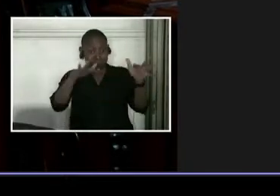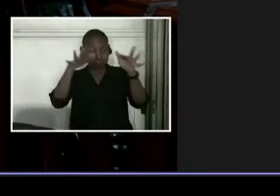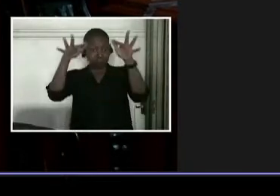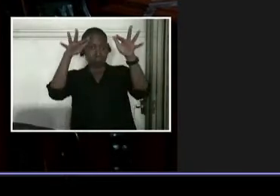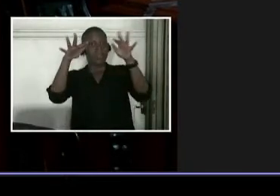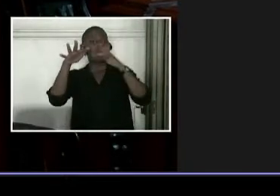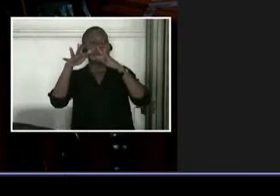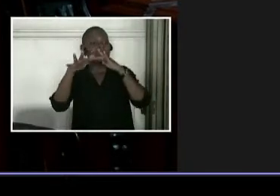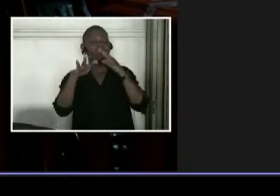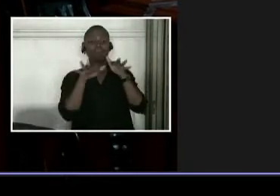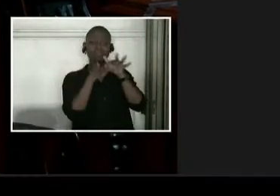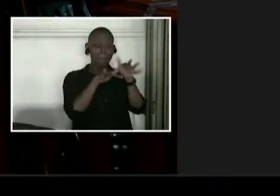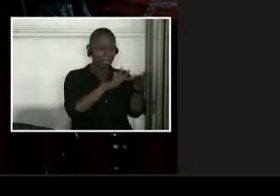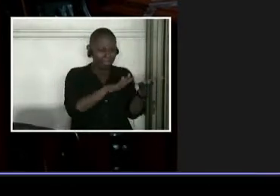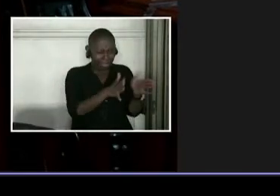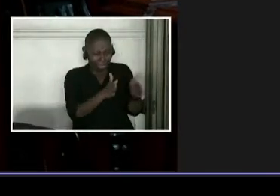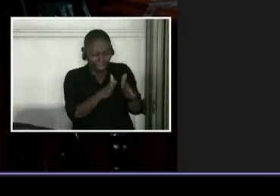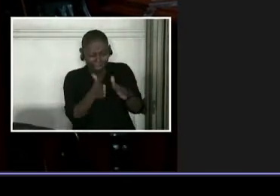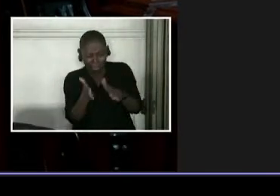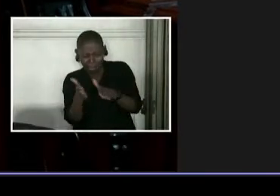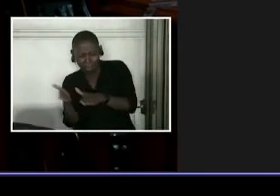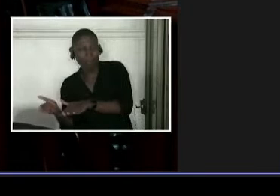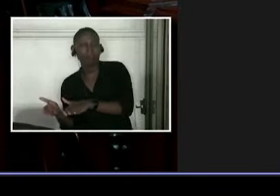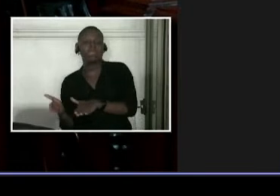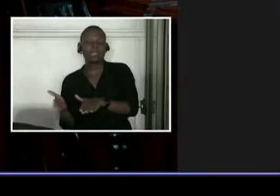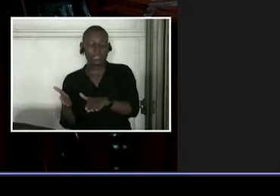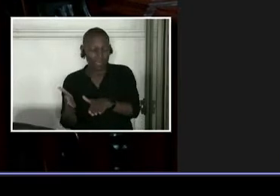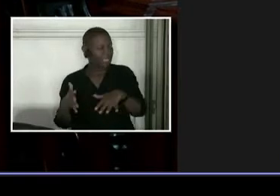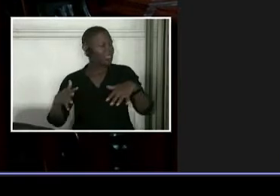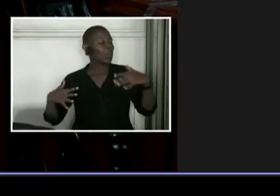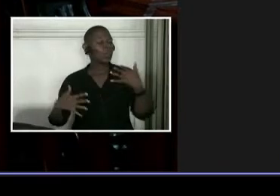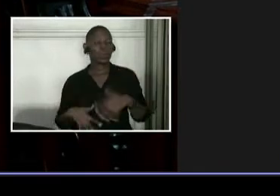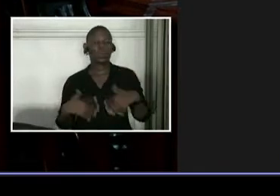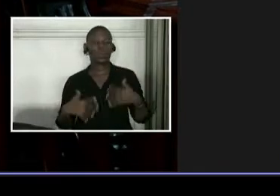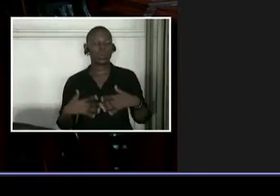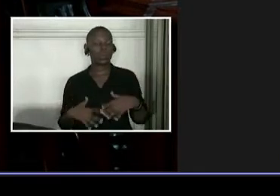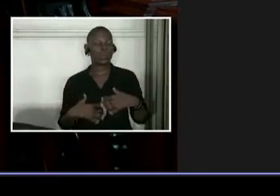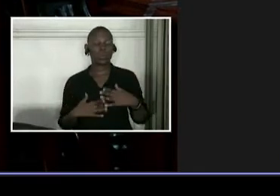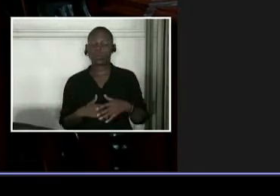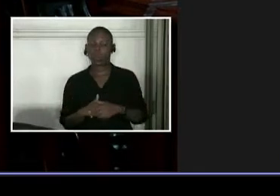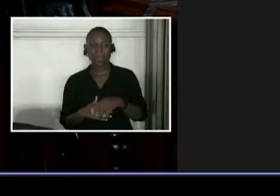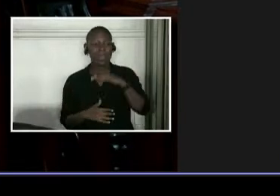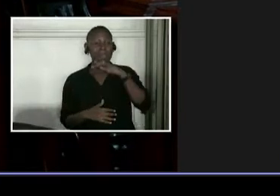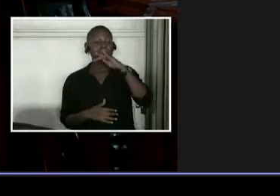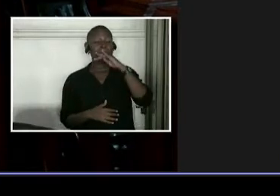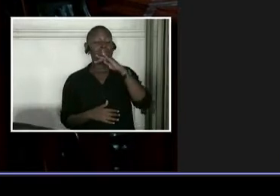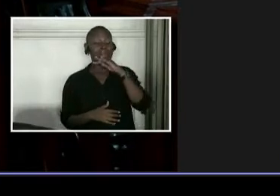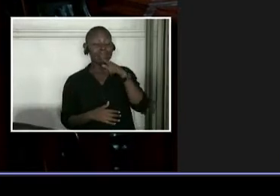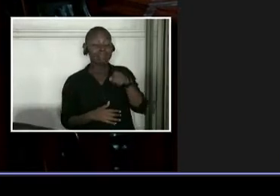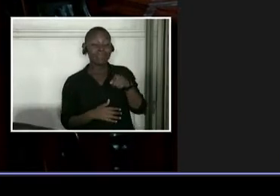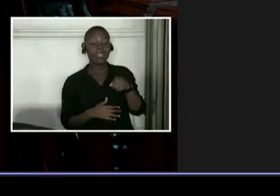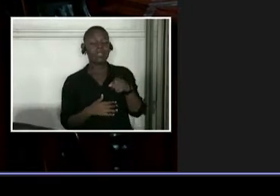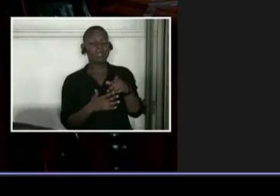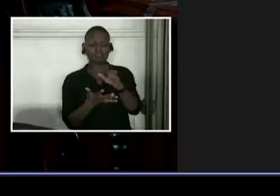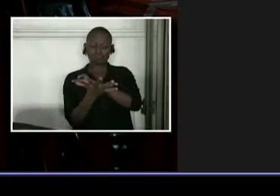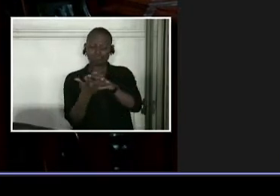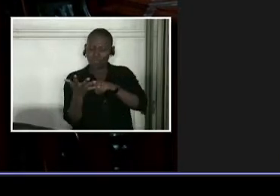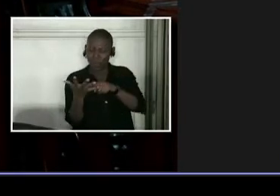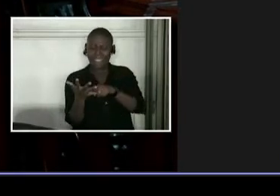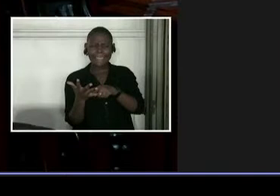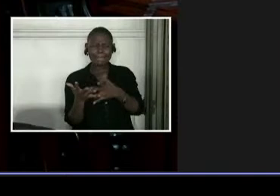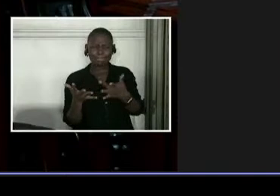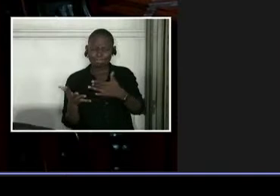of innocent lives. The recent floods, more than any other things, is a story that has filled our